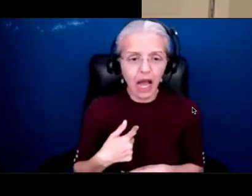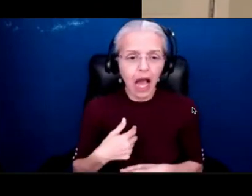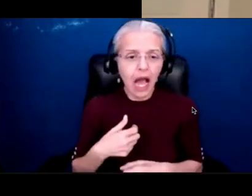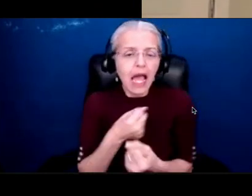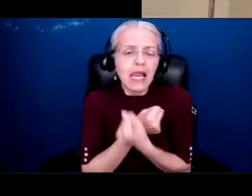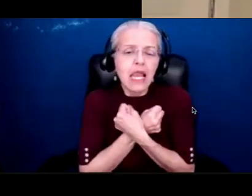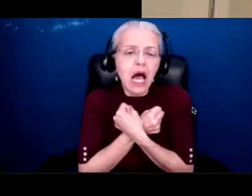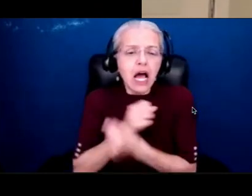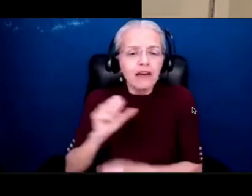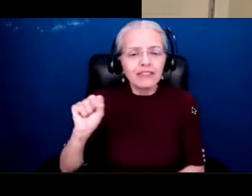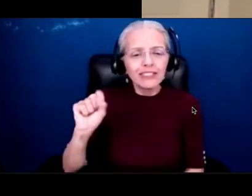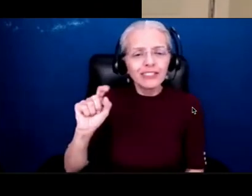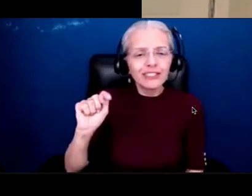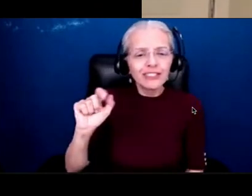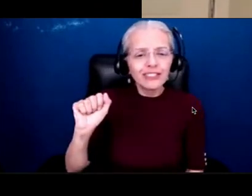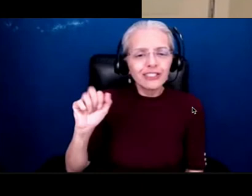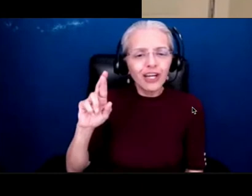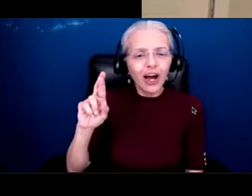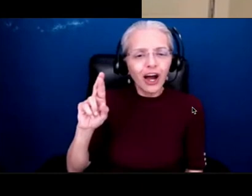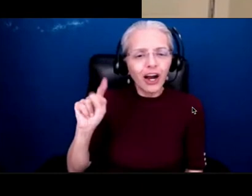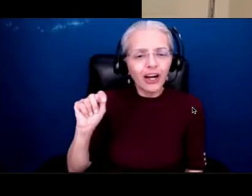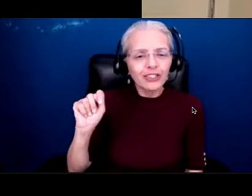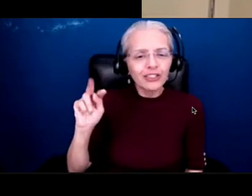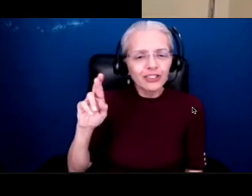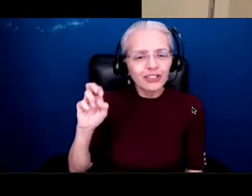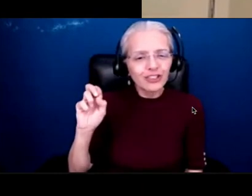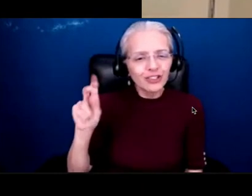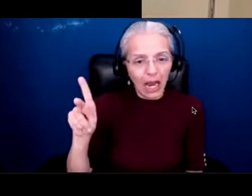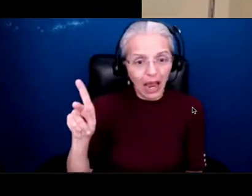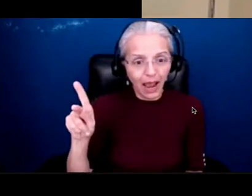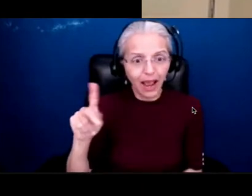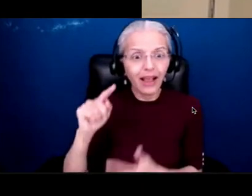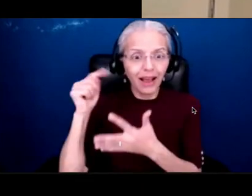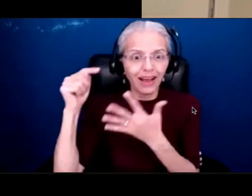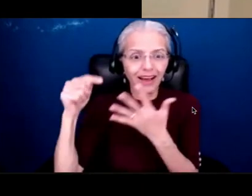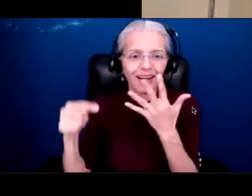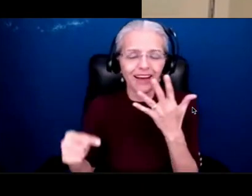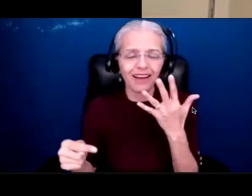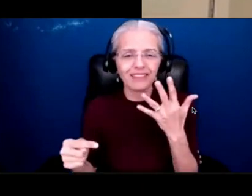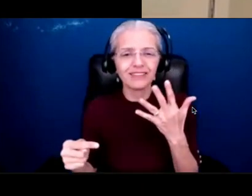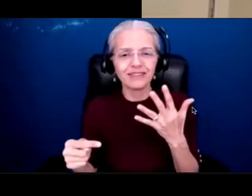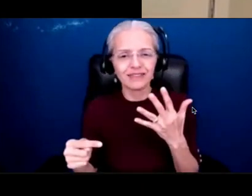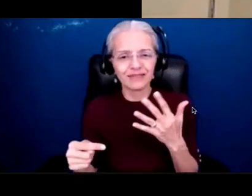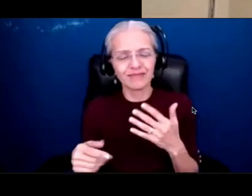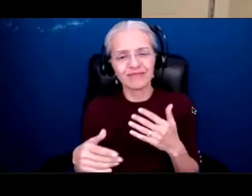Trek. So, there's a lot of things. Oh, I love fried